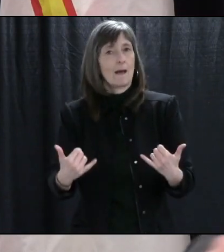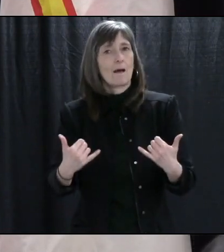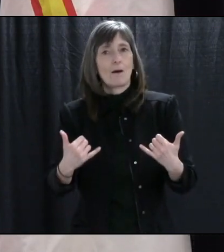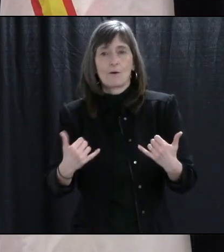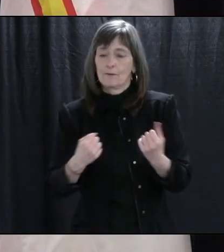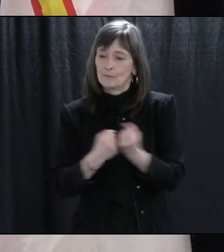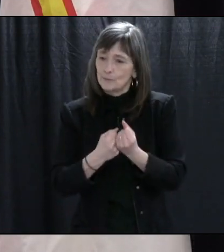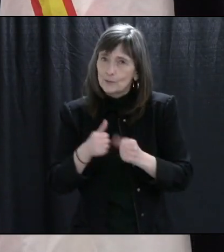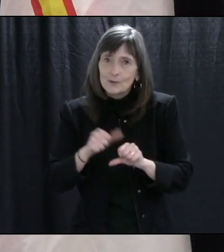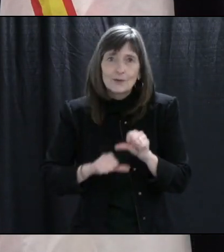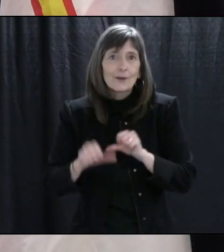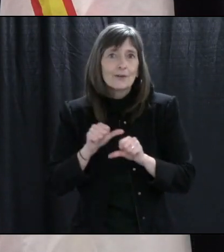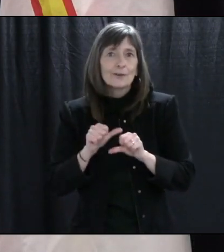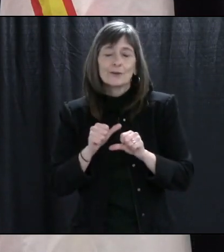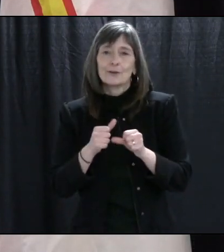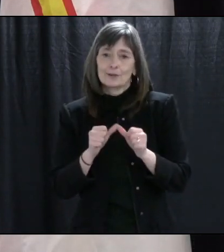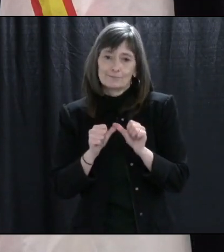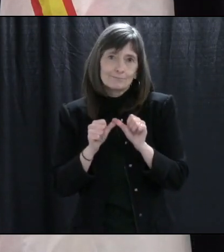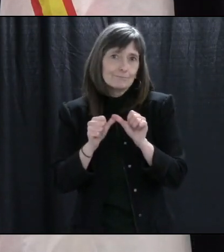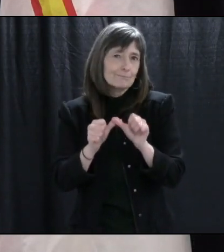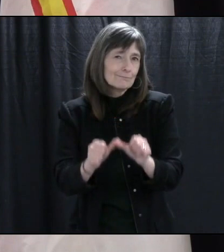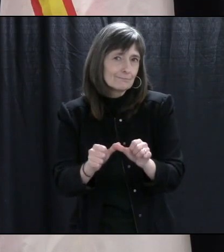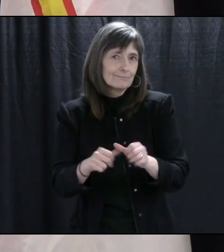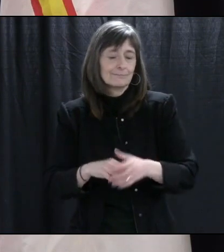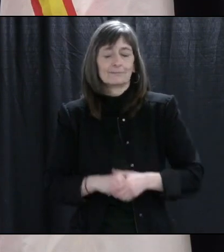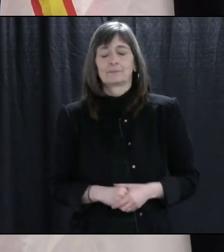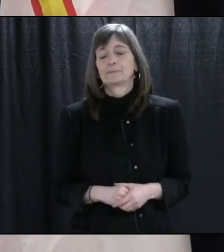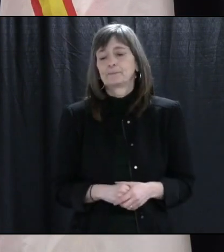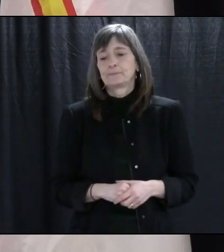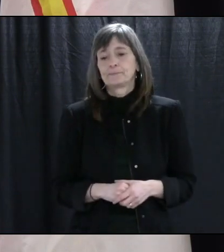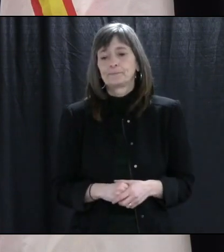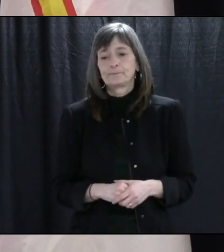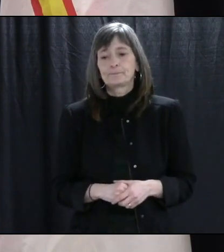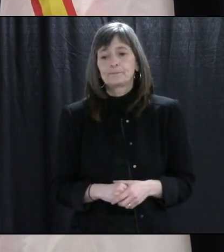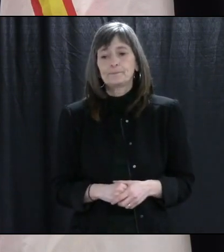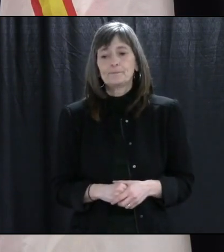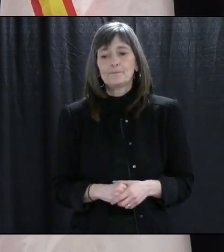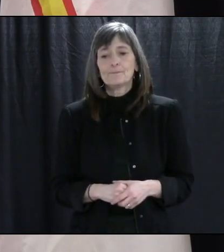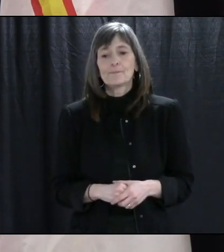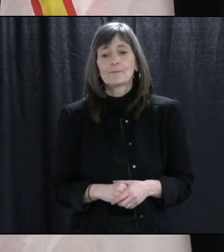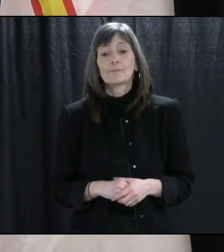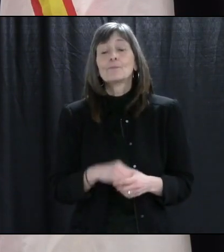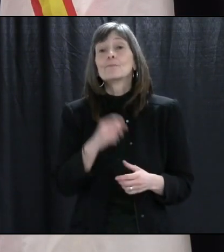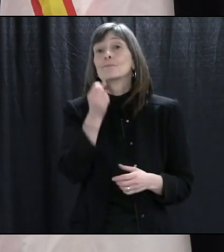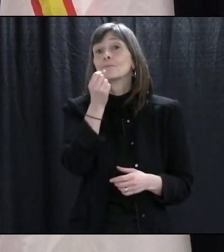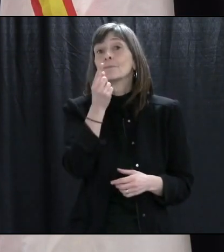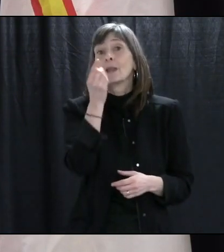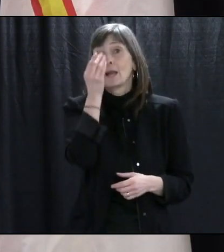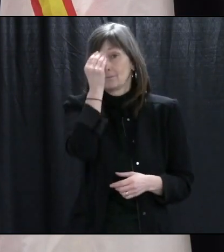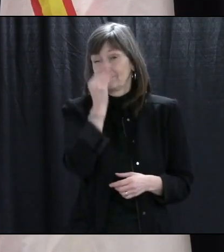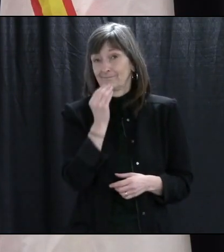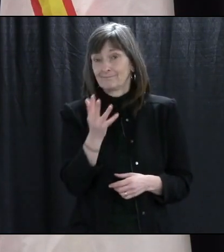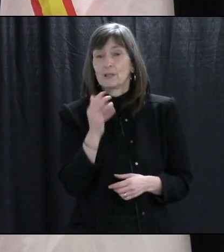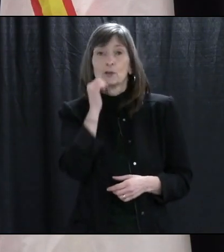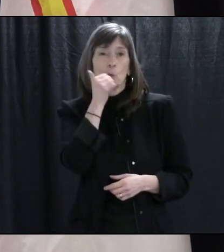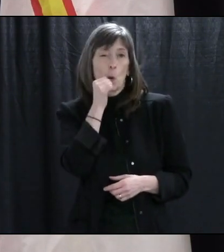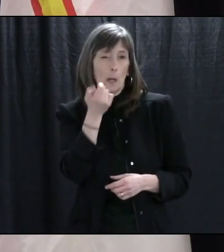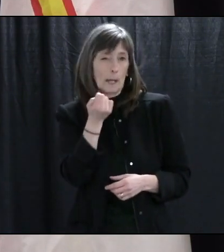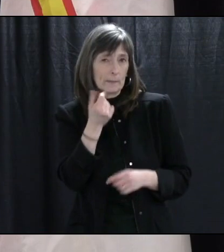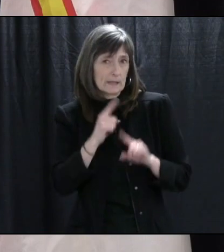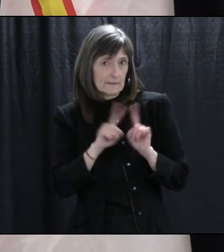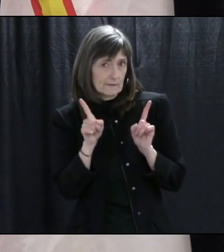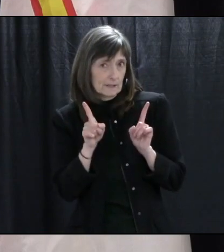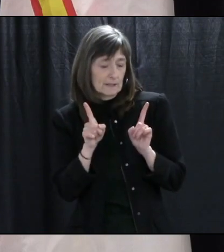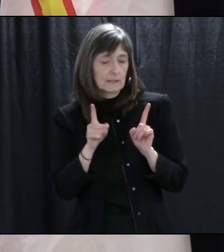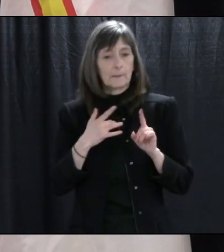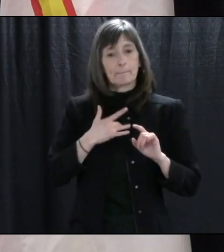another. But before I close up my remarks today, I want to let you know that tomorrow's briefing will be a little different. Our